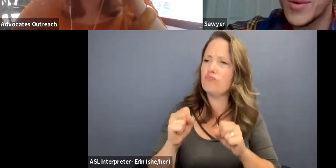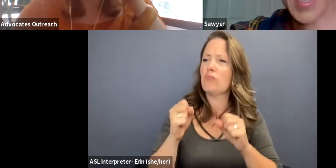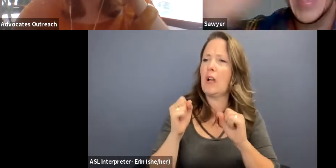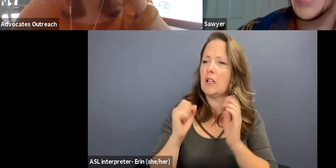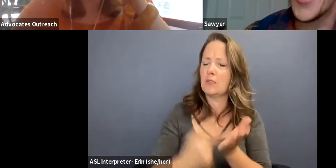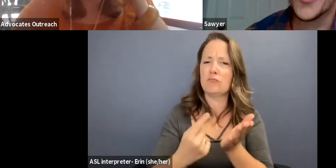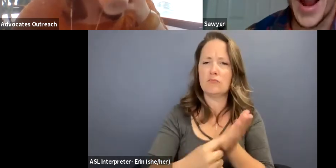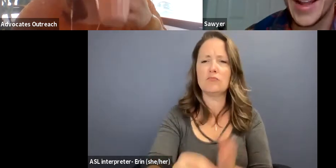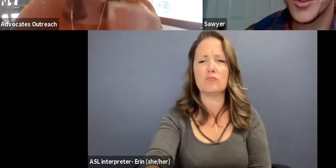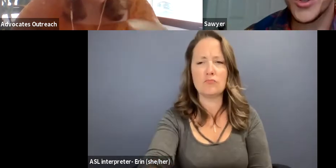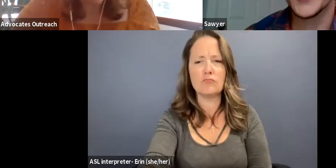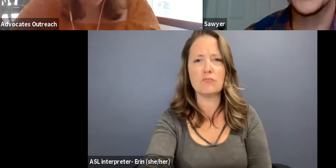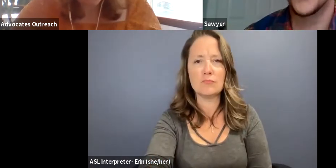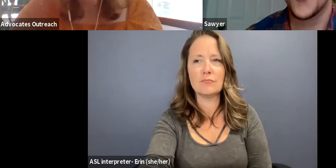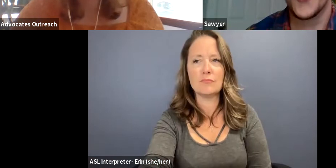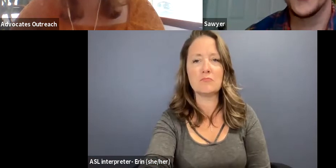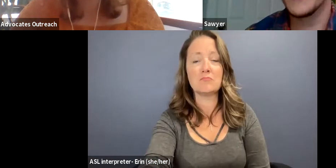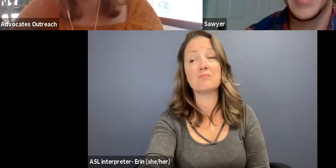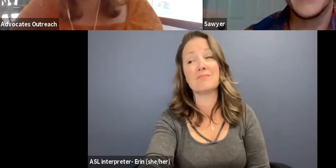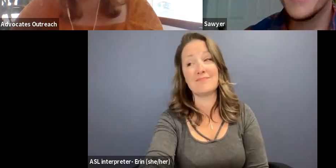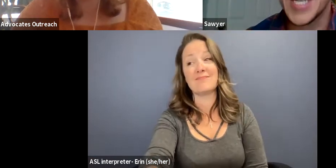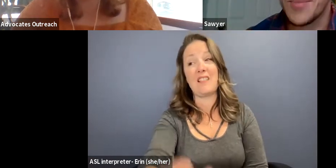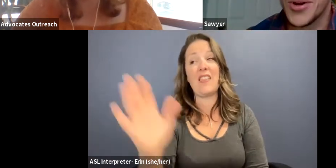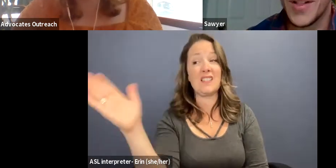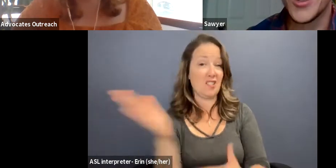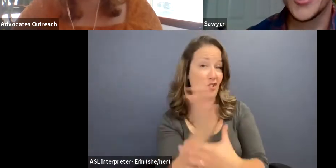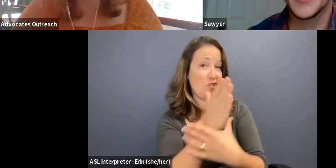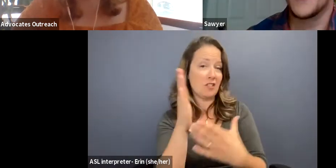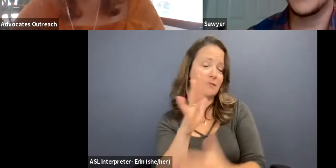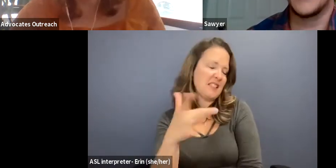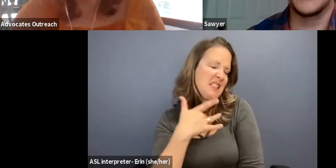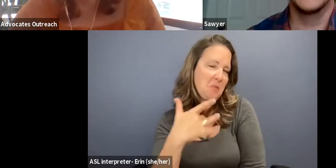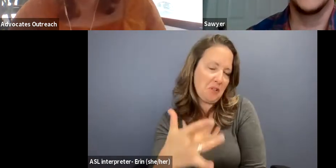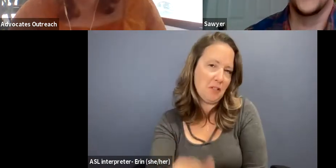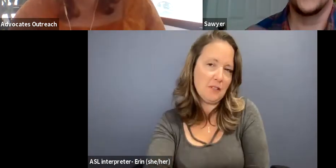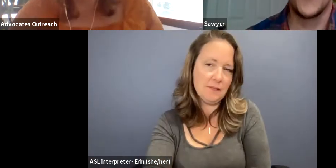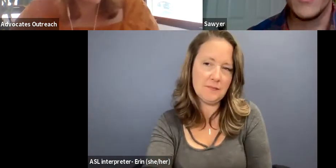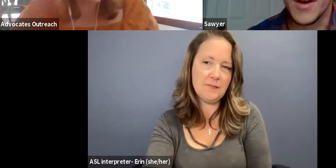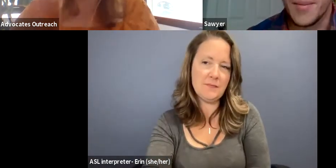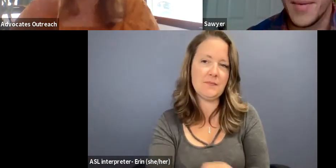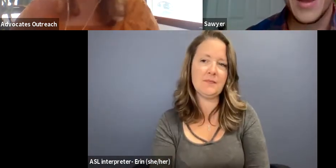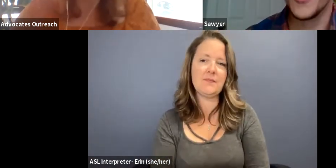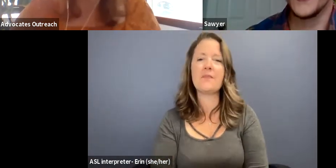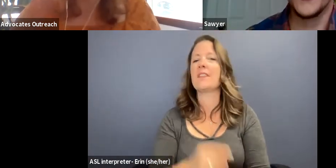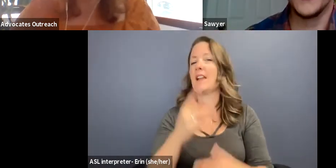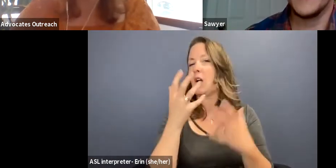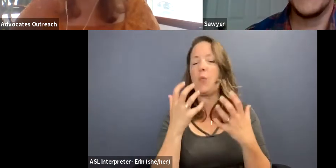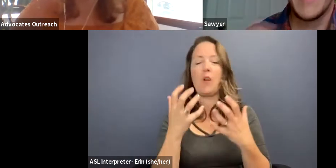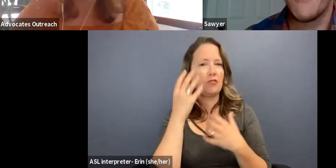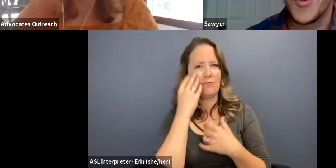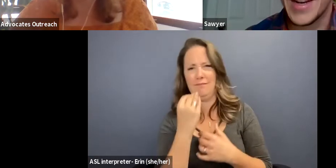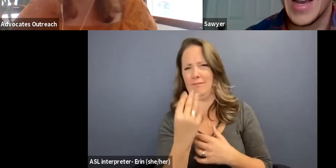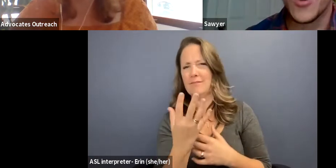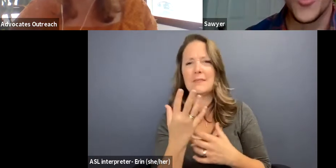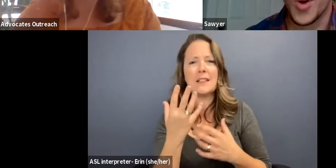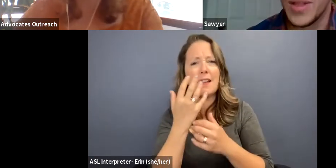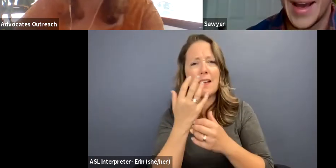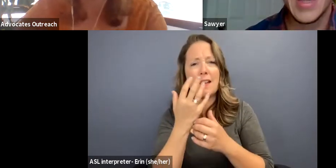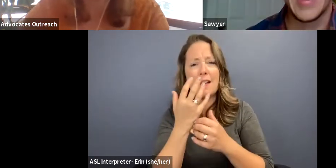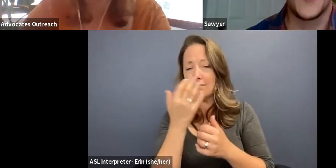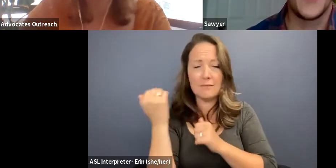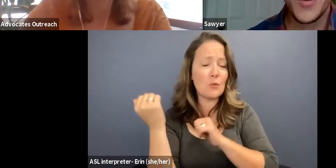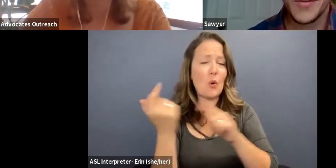are parents, which makes sense that you would be joining since this is our topic. But I also want to acknowledge that there's like